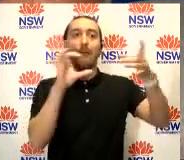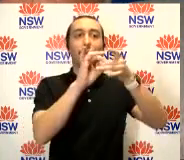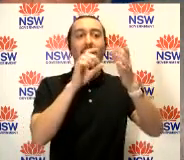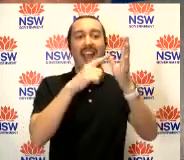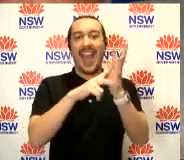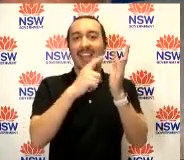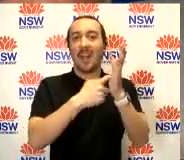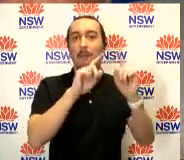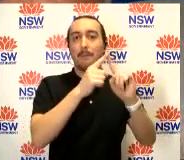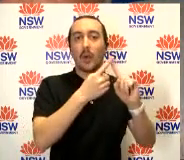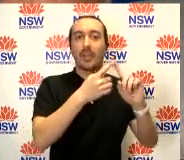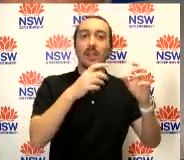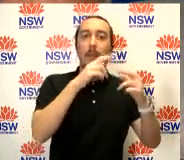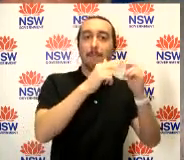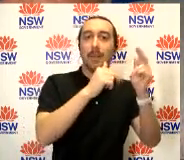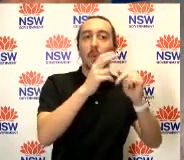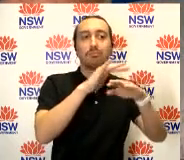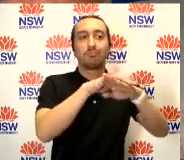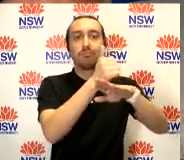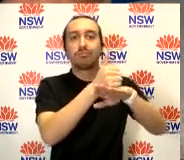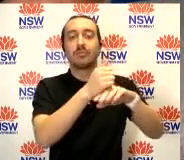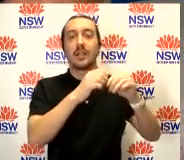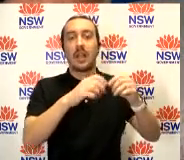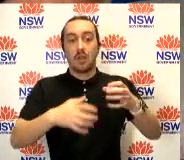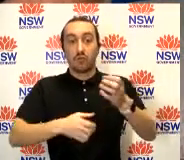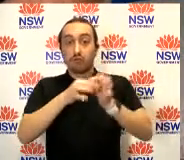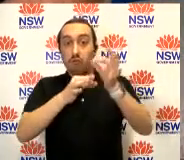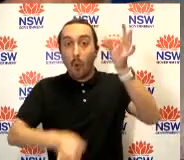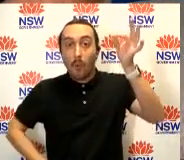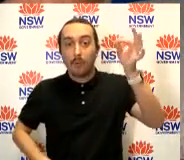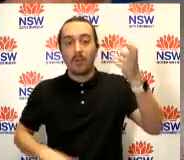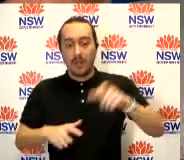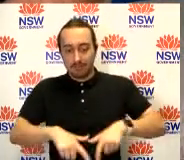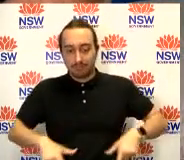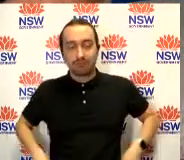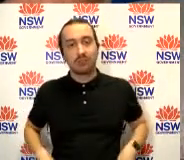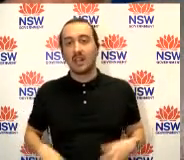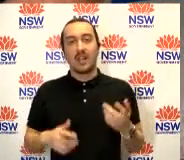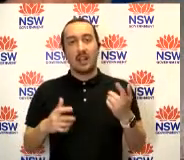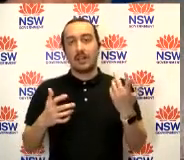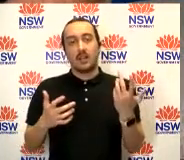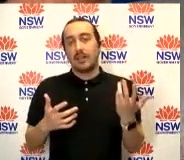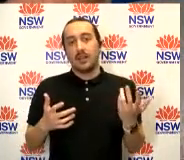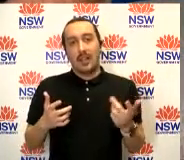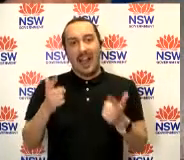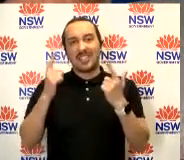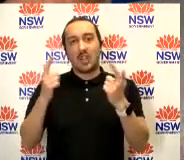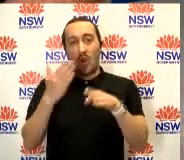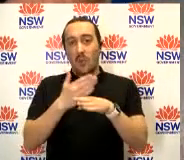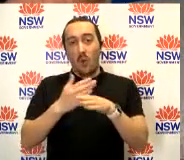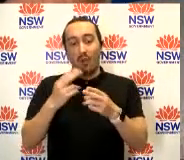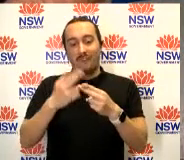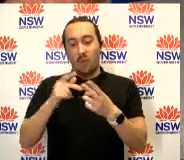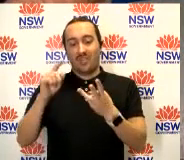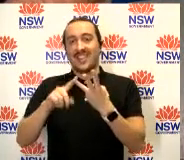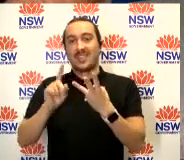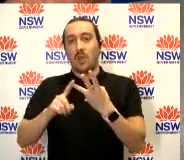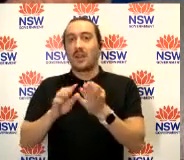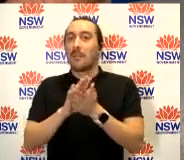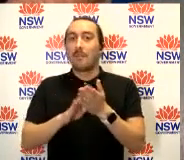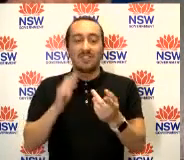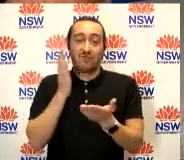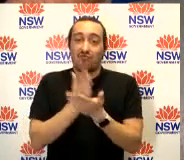rope, harness, good to go. But like you've elaborated on, it's multiple anchors, it's multiple lines, it's multiple different points. And by the time you get it all up there,